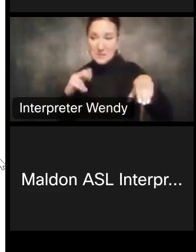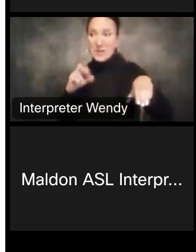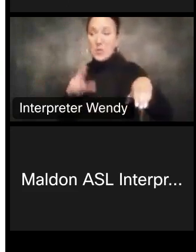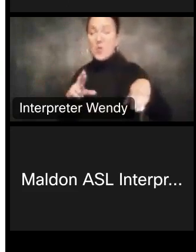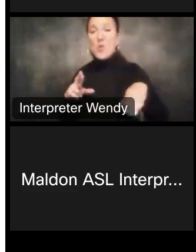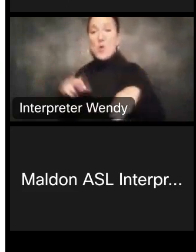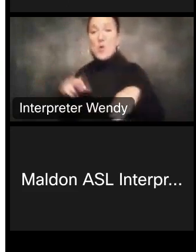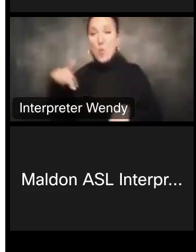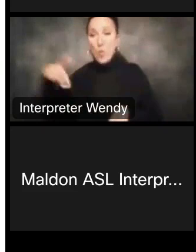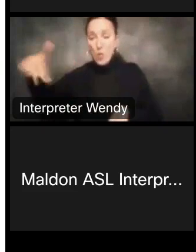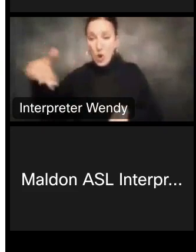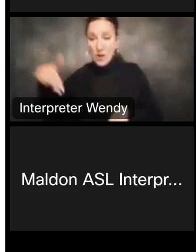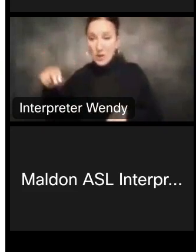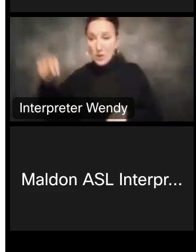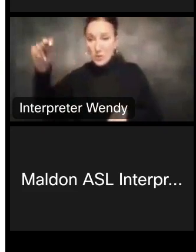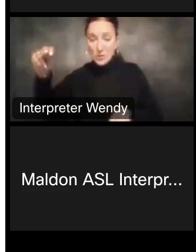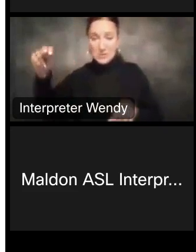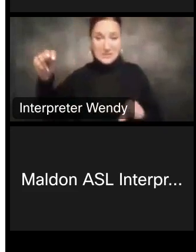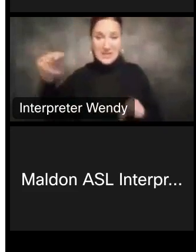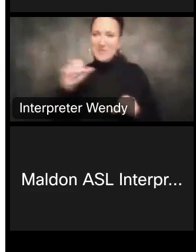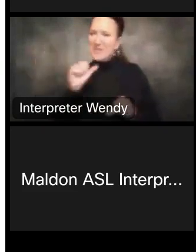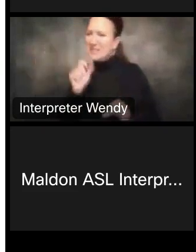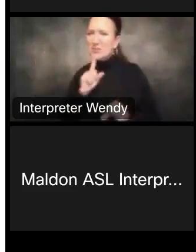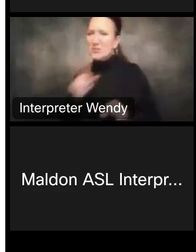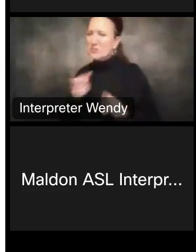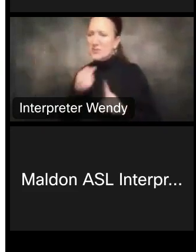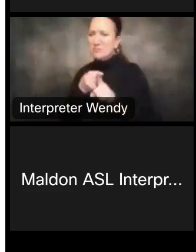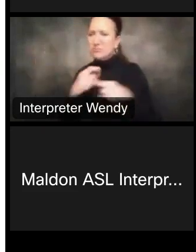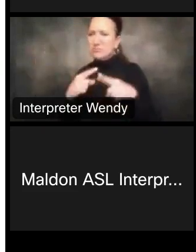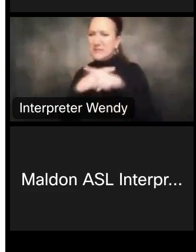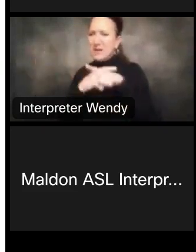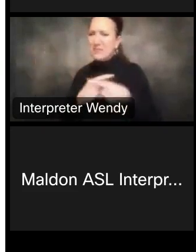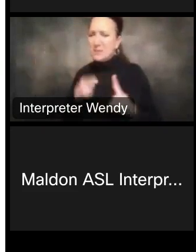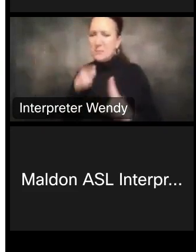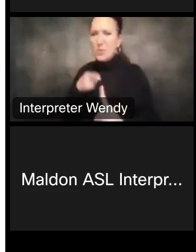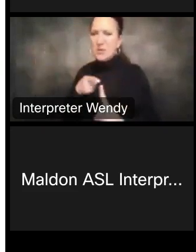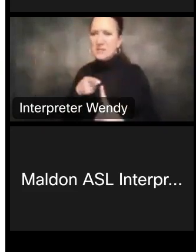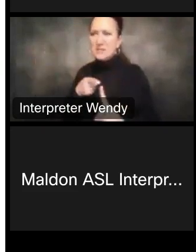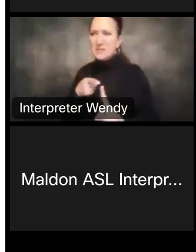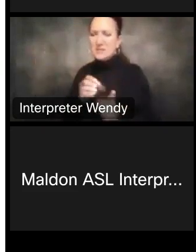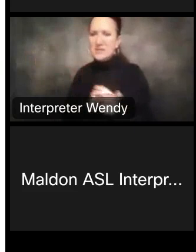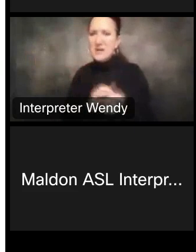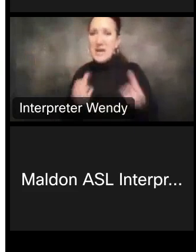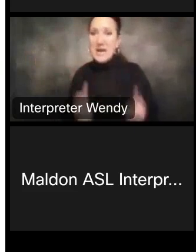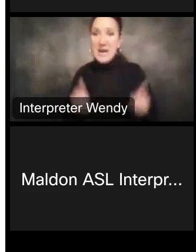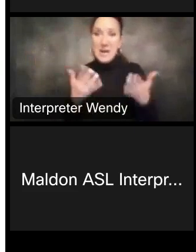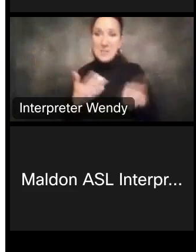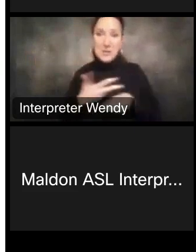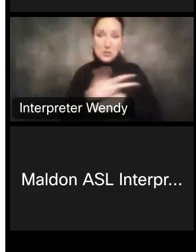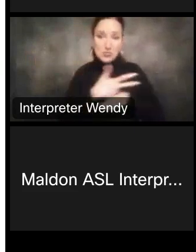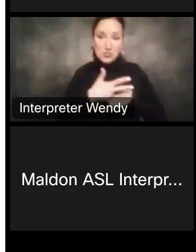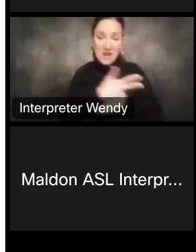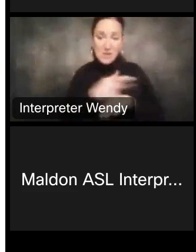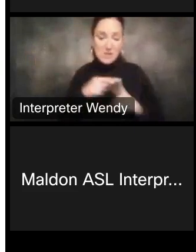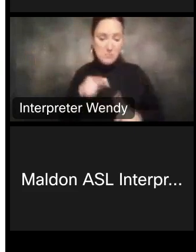facility on the north side, I don't think changes the number of conflict points there are with driveways or roadways. Those conflict points are